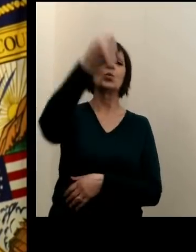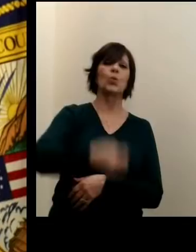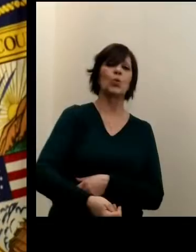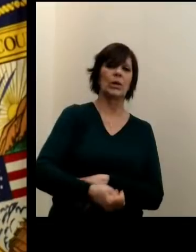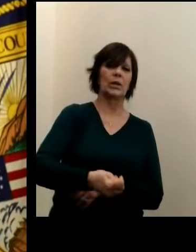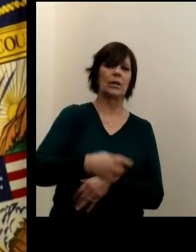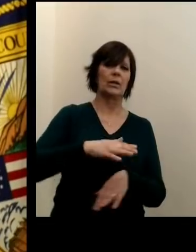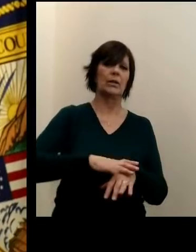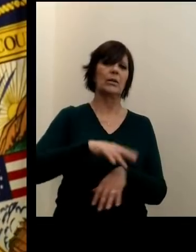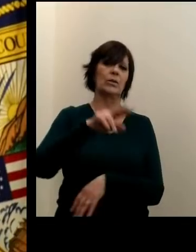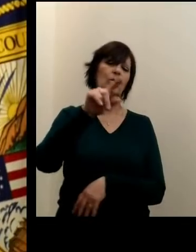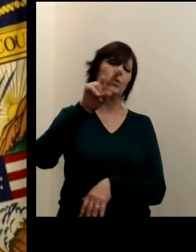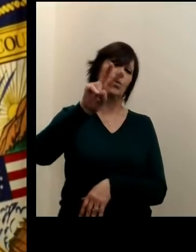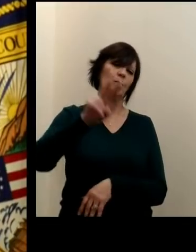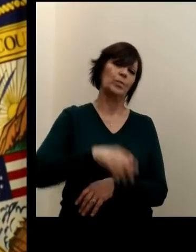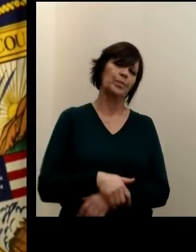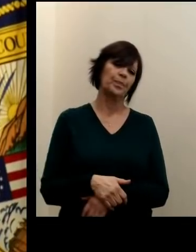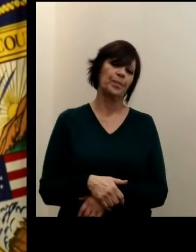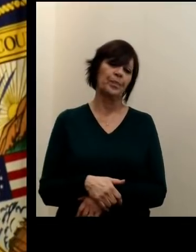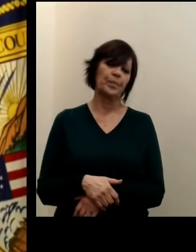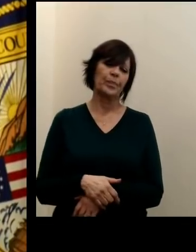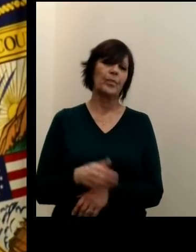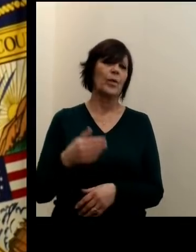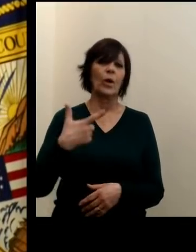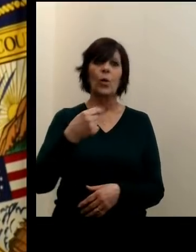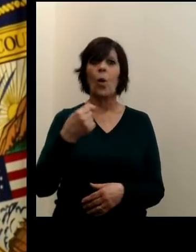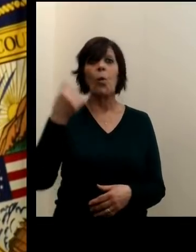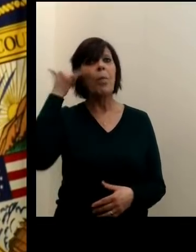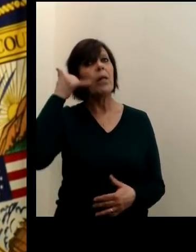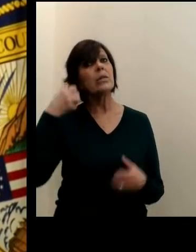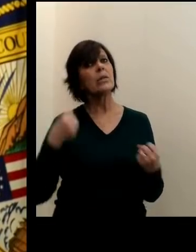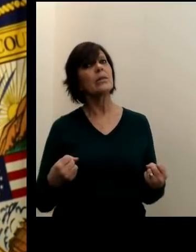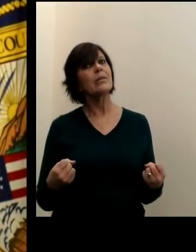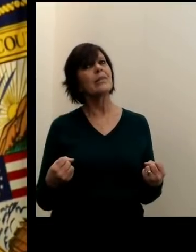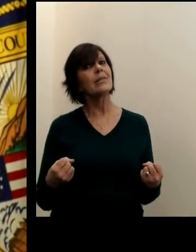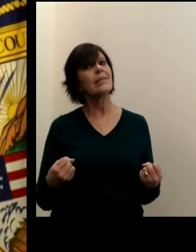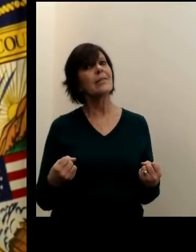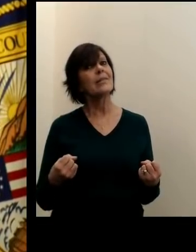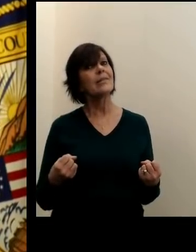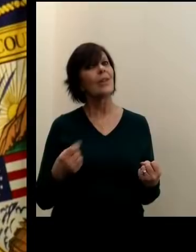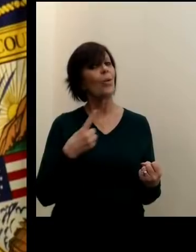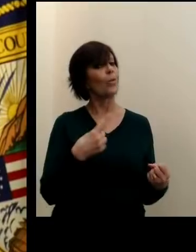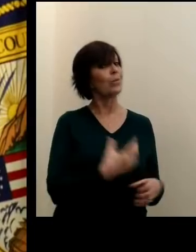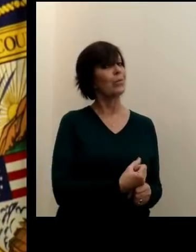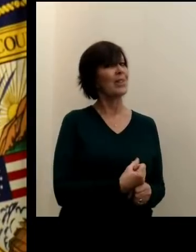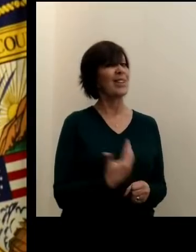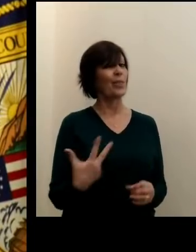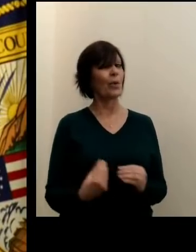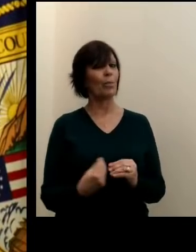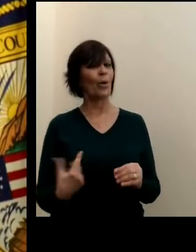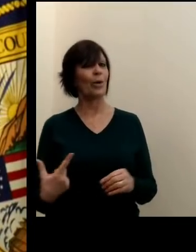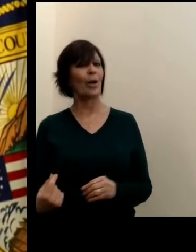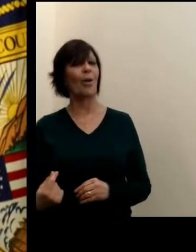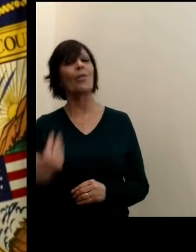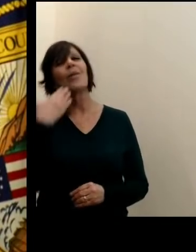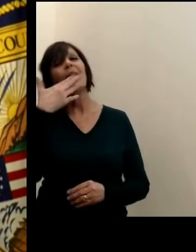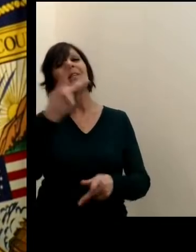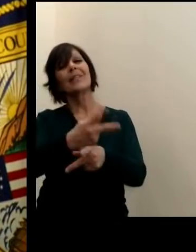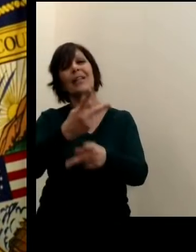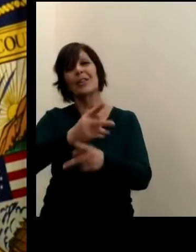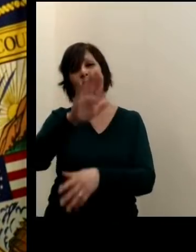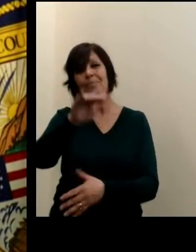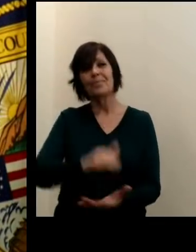on COVID-19 this week. So go Bills. 1 down, 3 more to go. Take care, everyone.